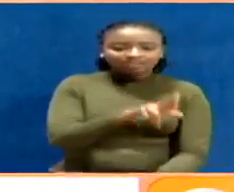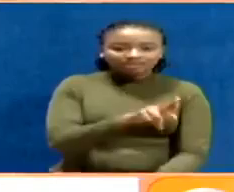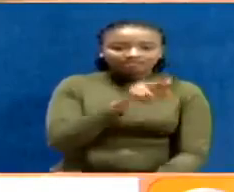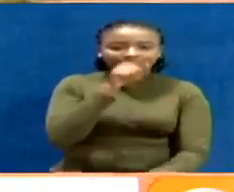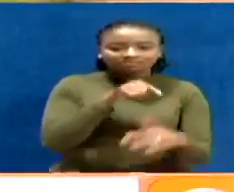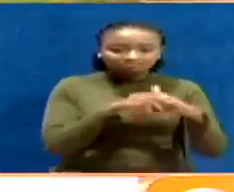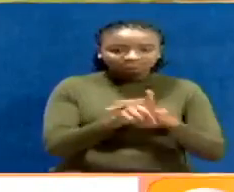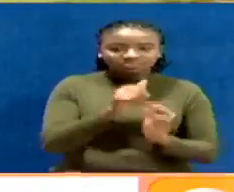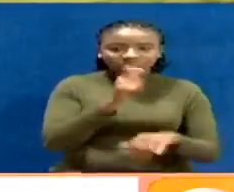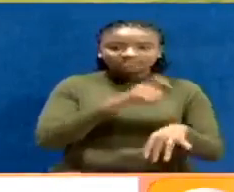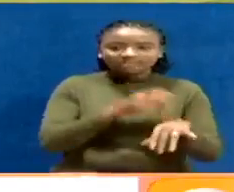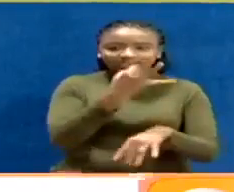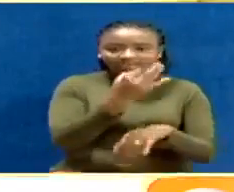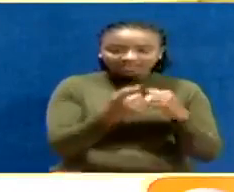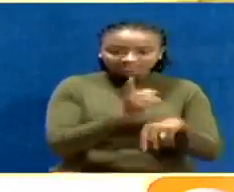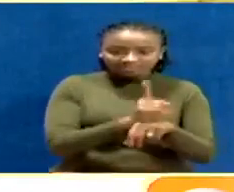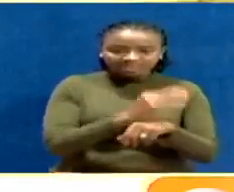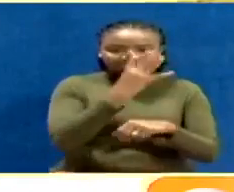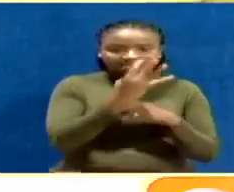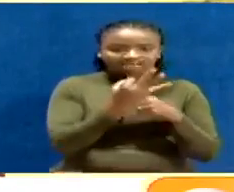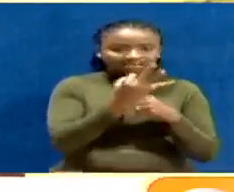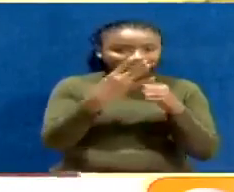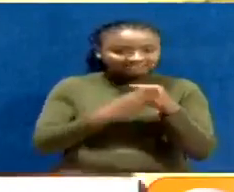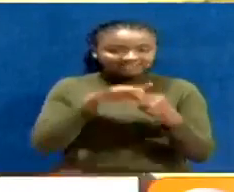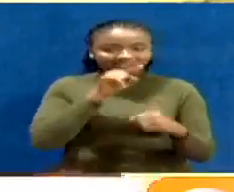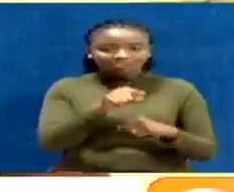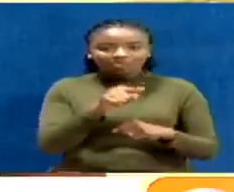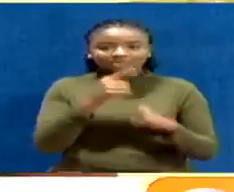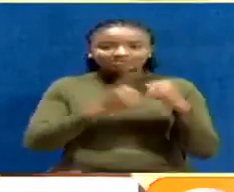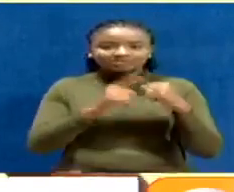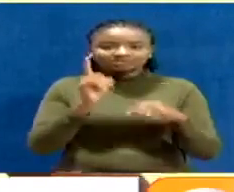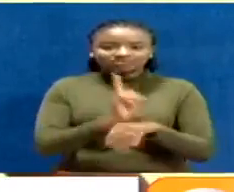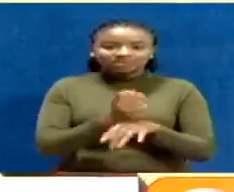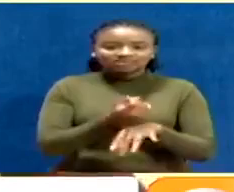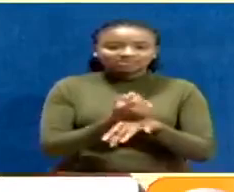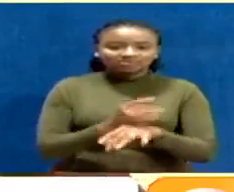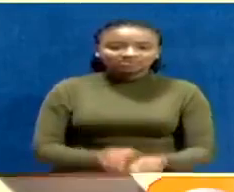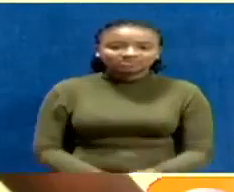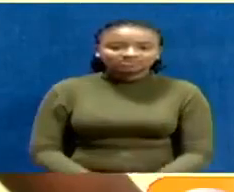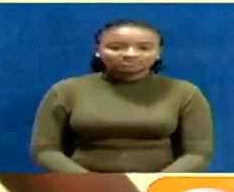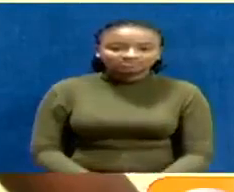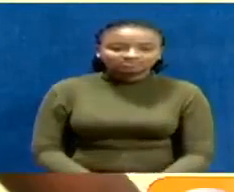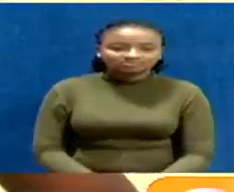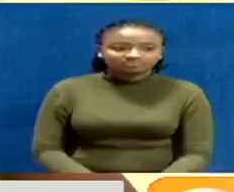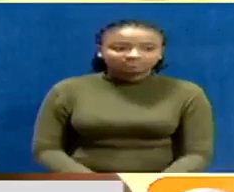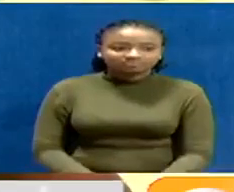crossed the finish line in 3 minutes 39.61 seconds to take second.